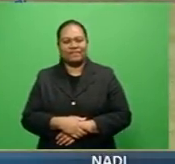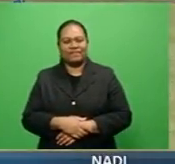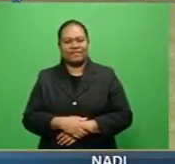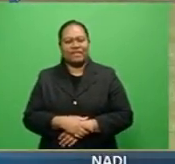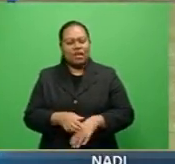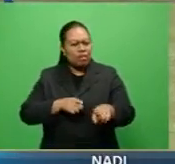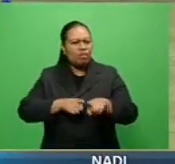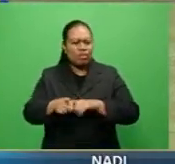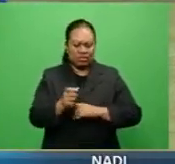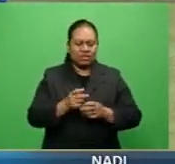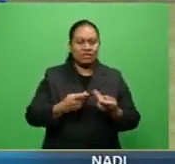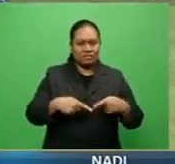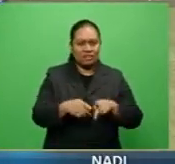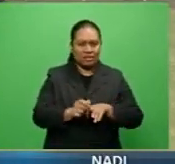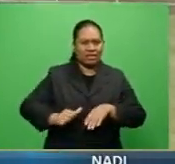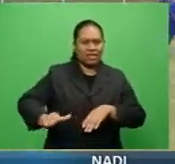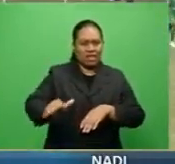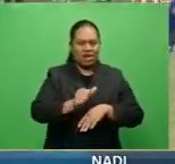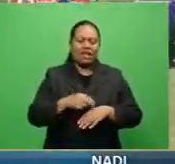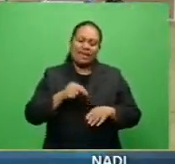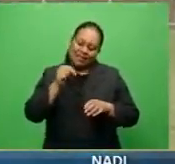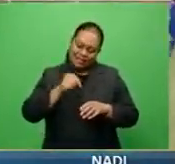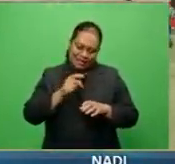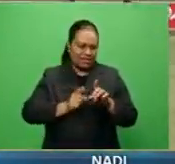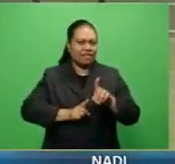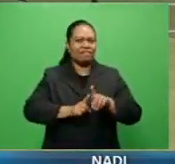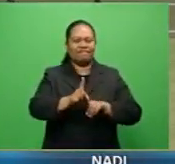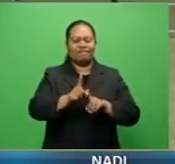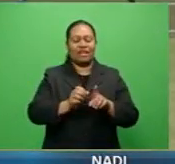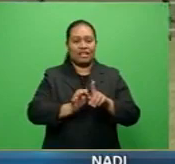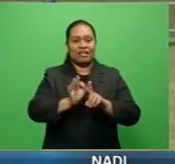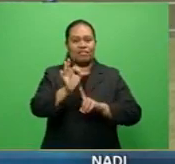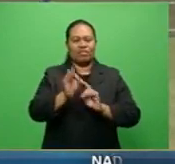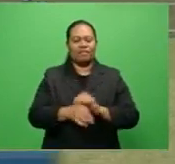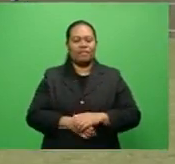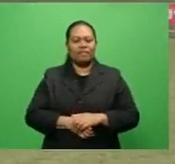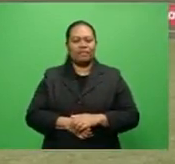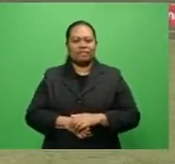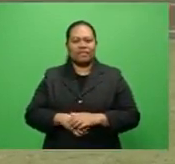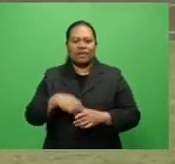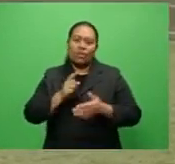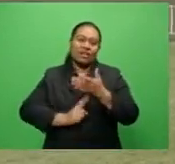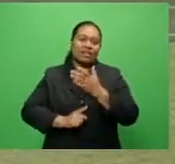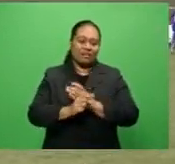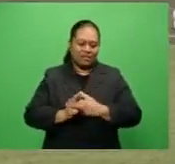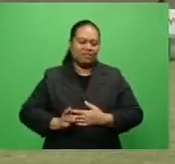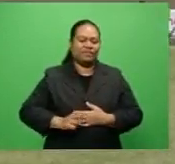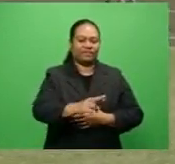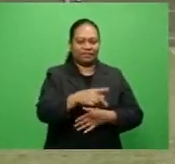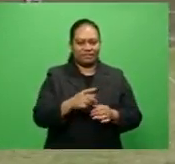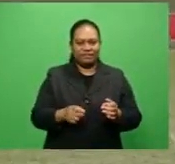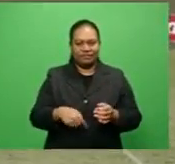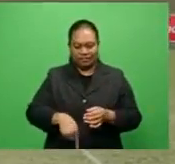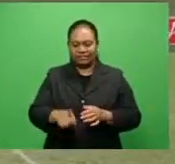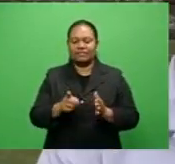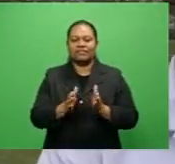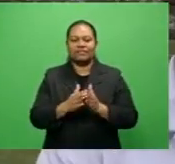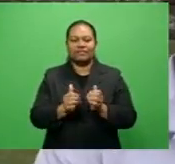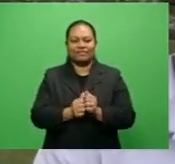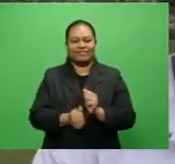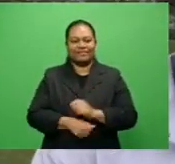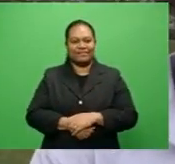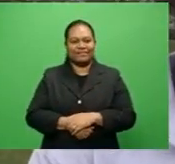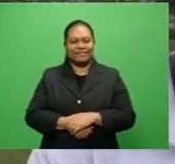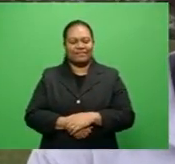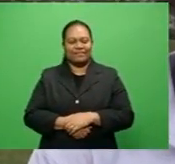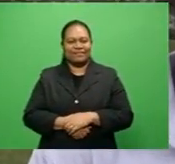areas needs improvement for the Nandi side ahead of the clash with the Delta Tigers this weekend. When we